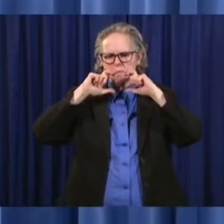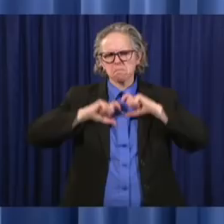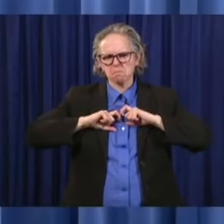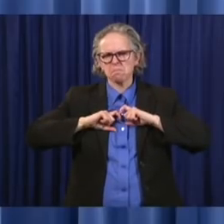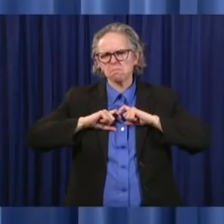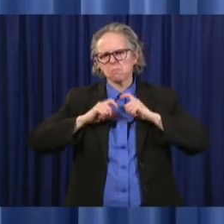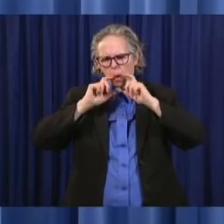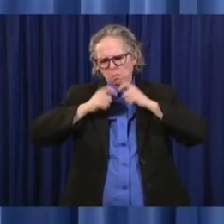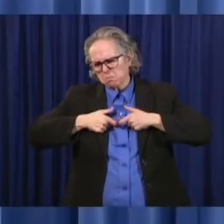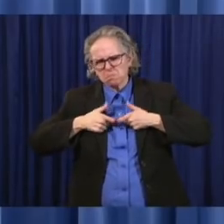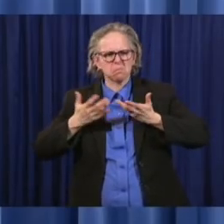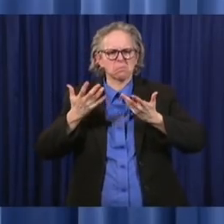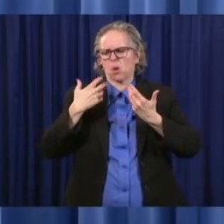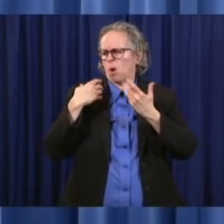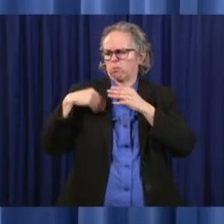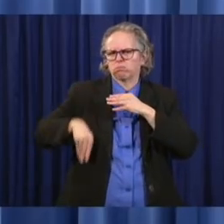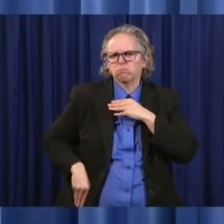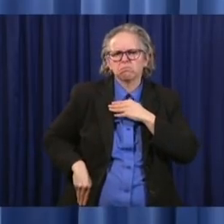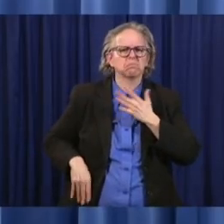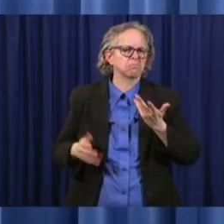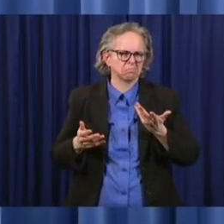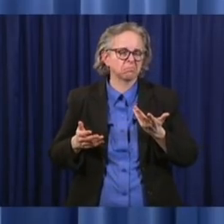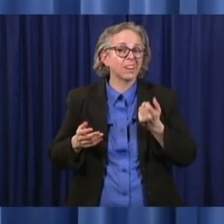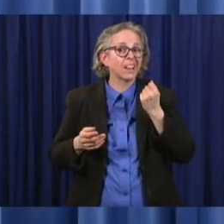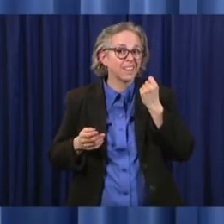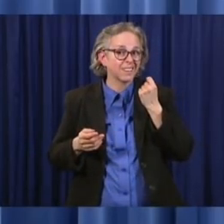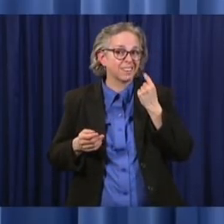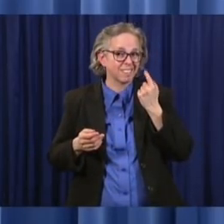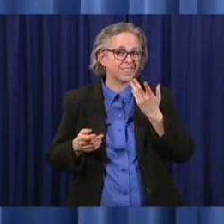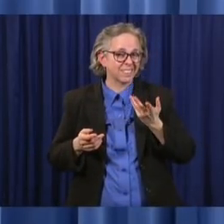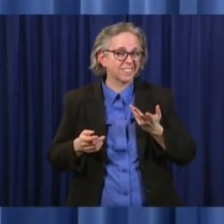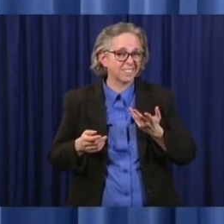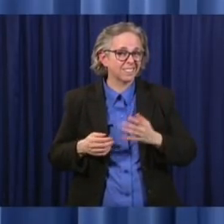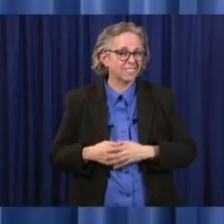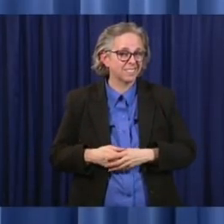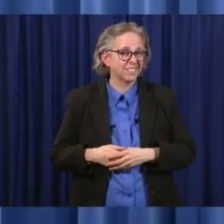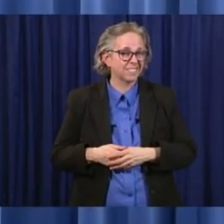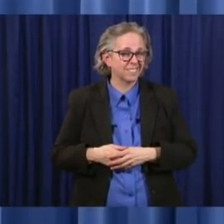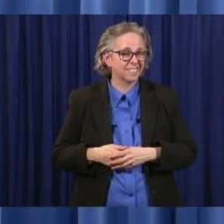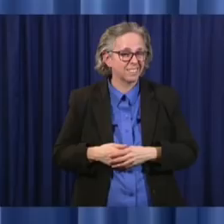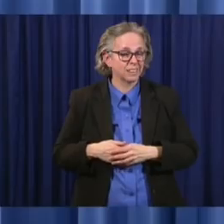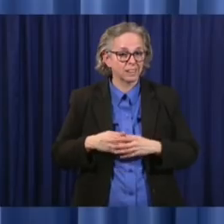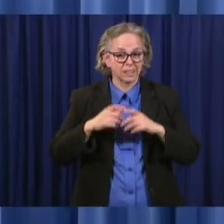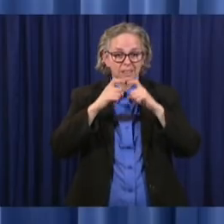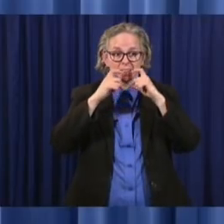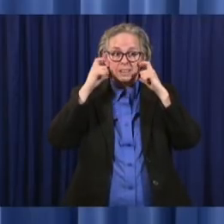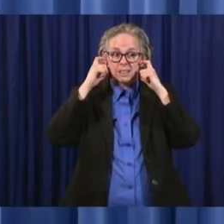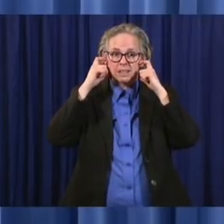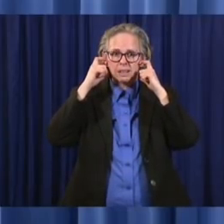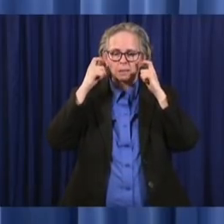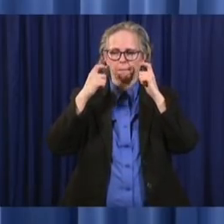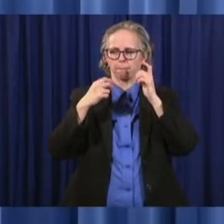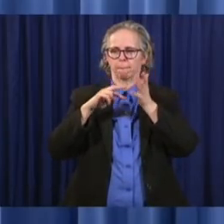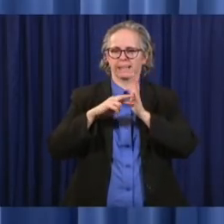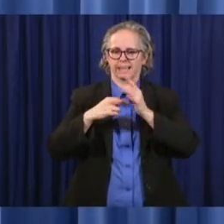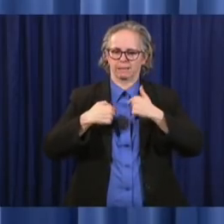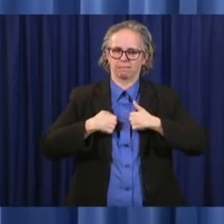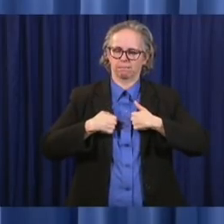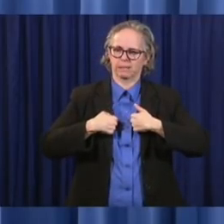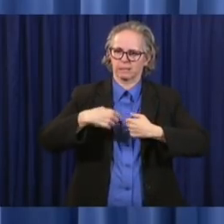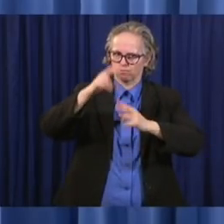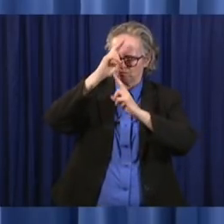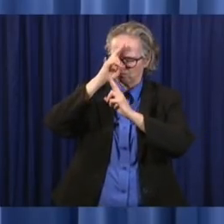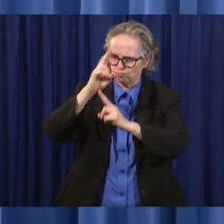do. But ultimately, this is saying I'm here to try to help you and protect you, and that's really